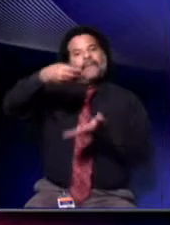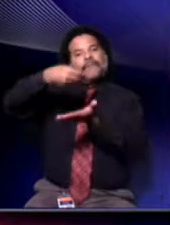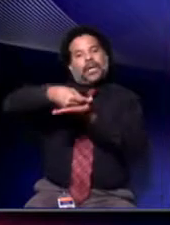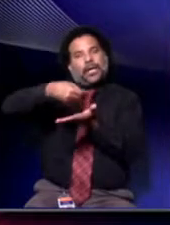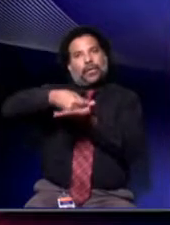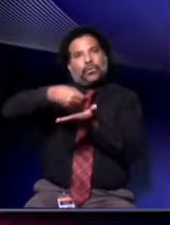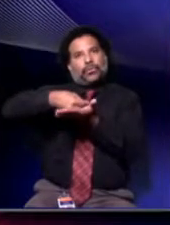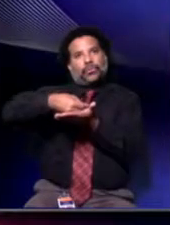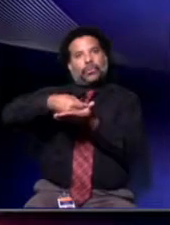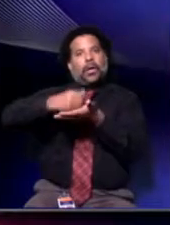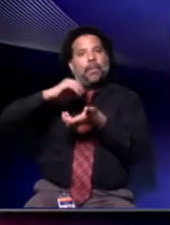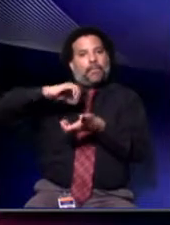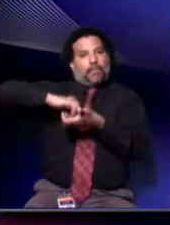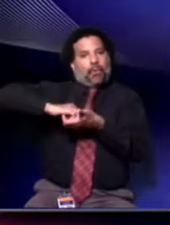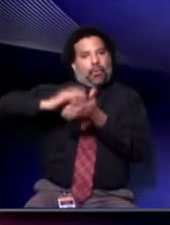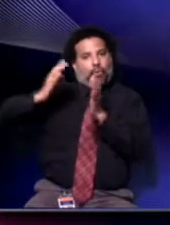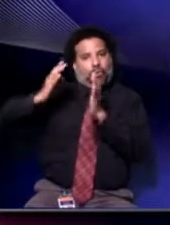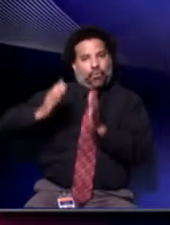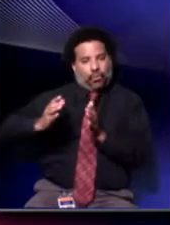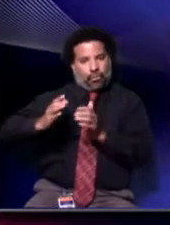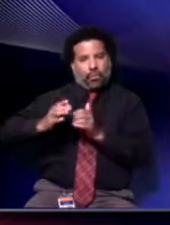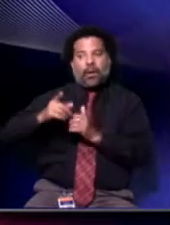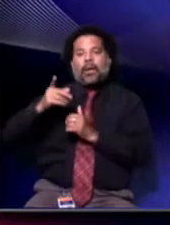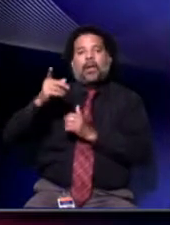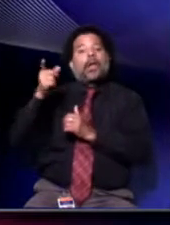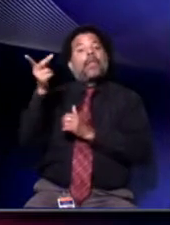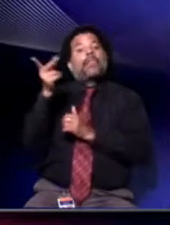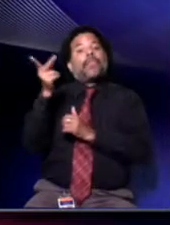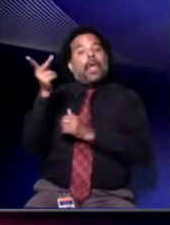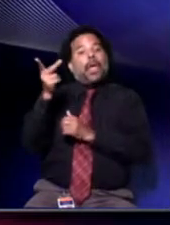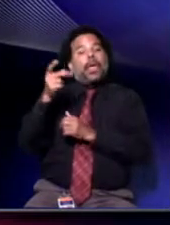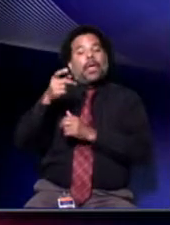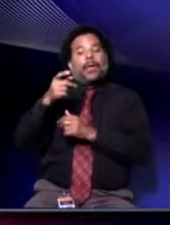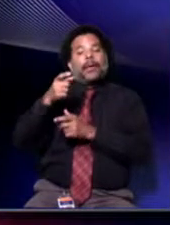Financial Partners. They manage our